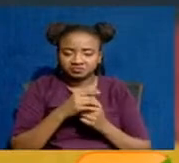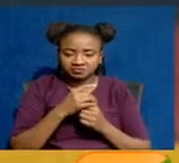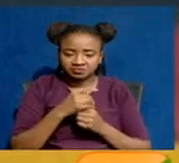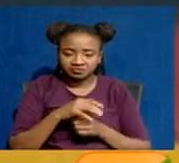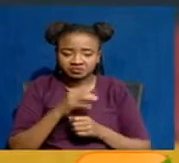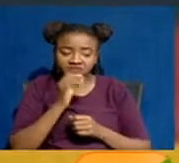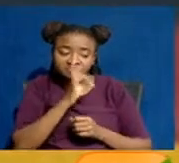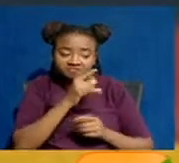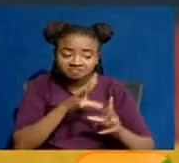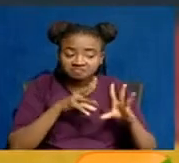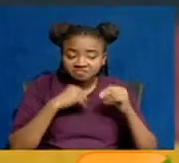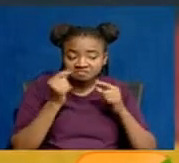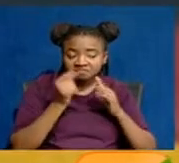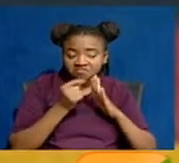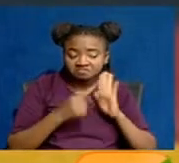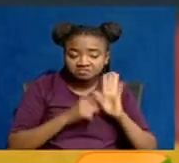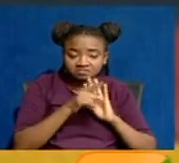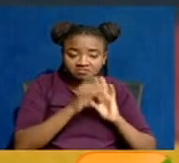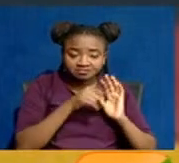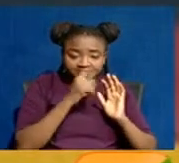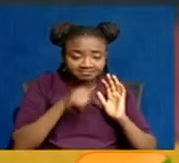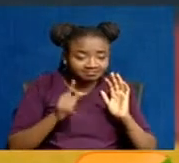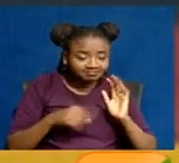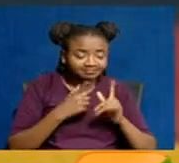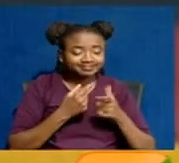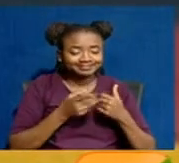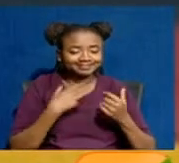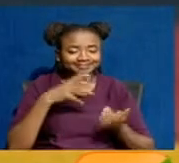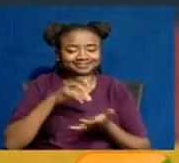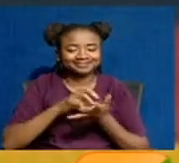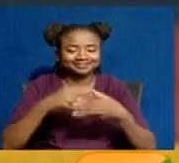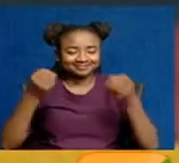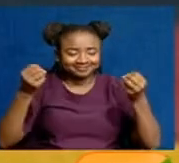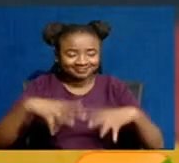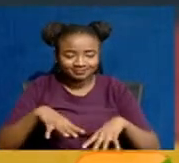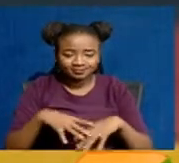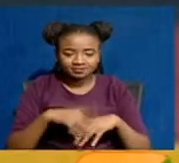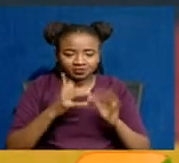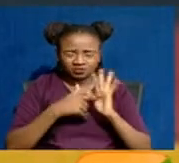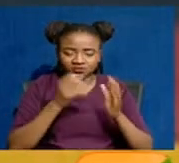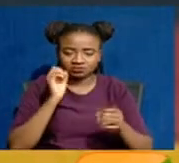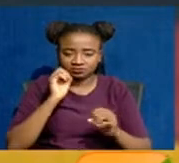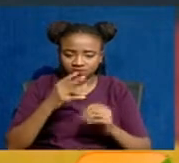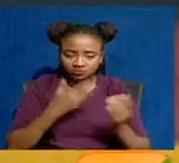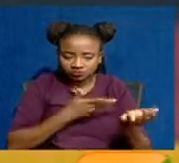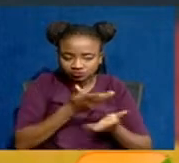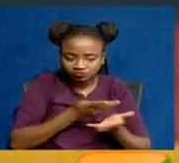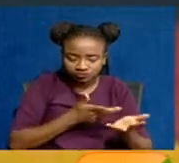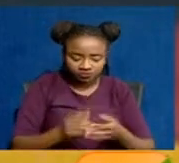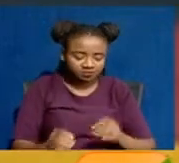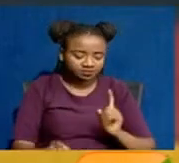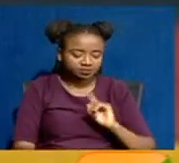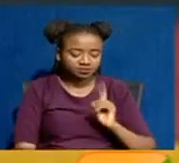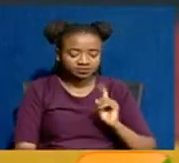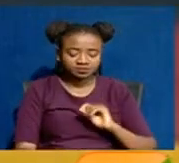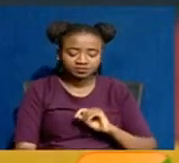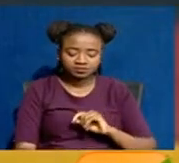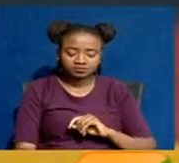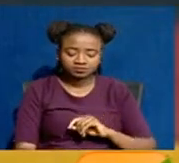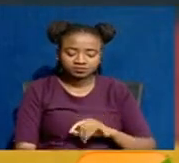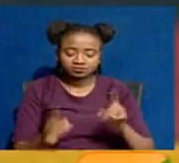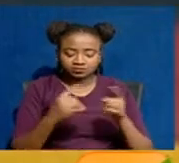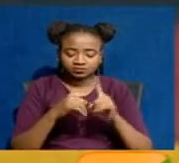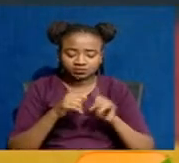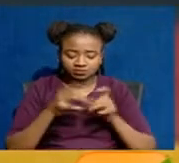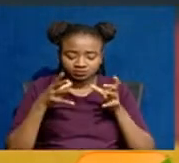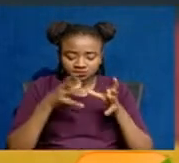if you agree to the fact that you did this offense, which could be more or less looked at as you're bargaining with the officers. That's inducement. But also coercion in the